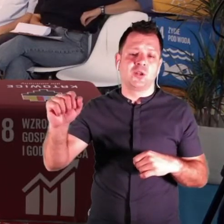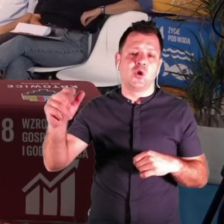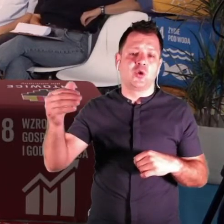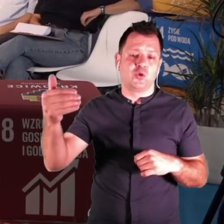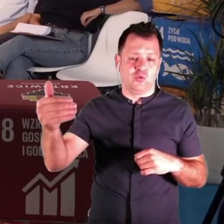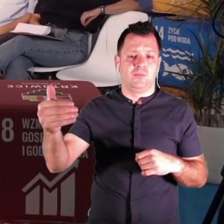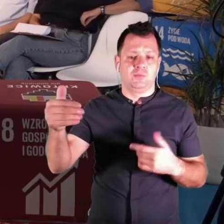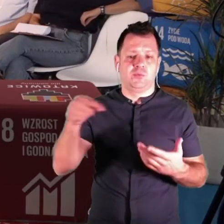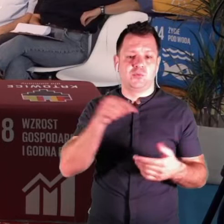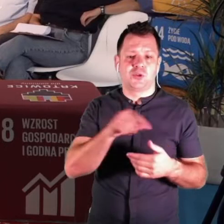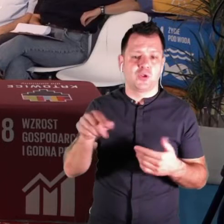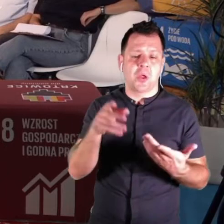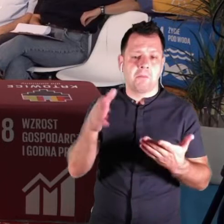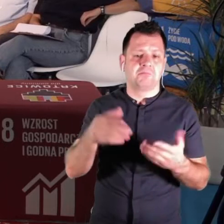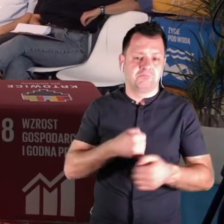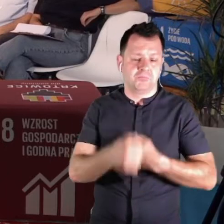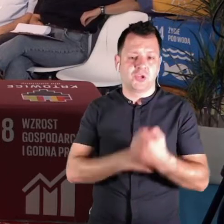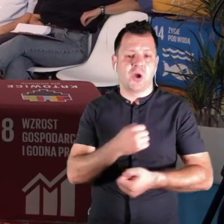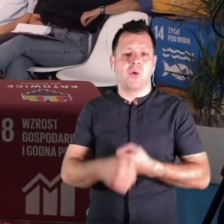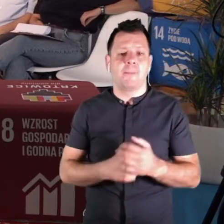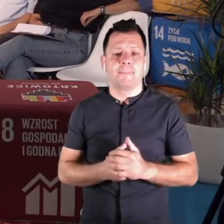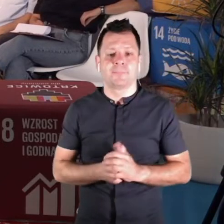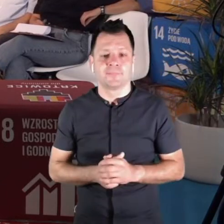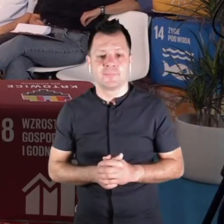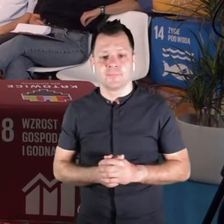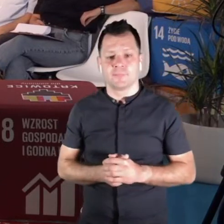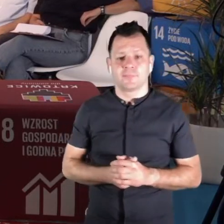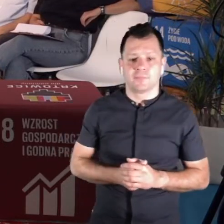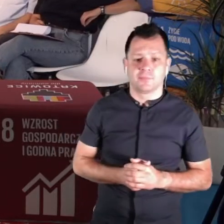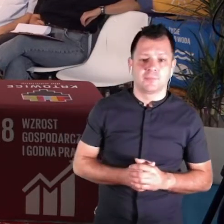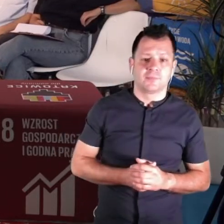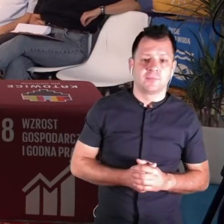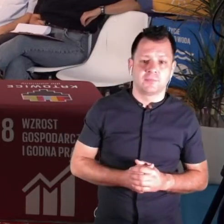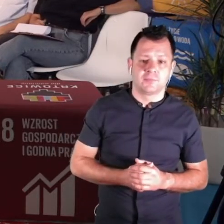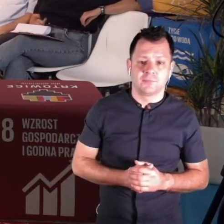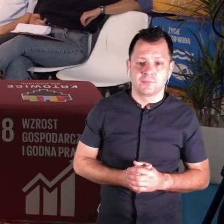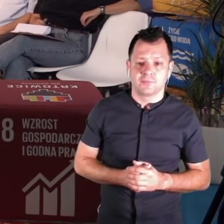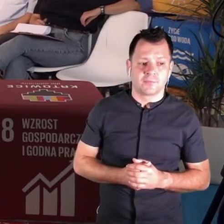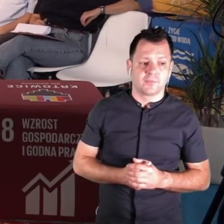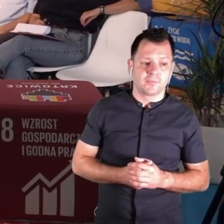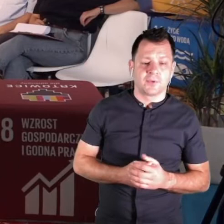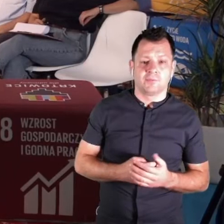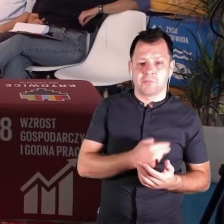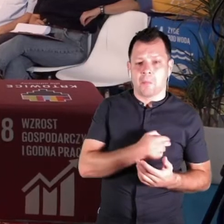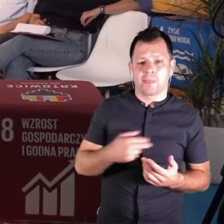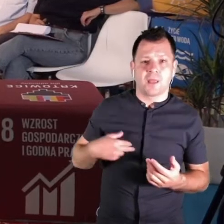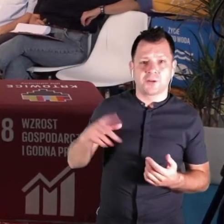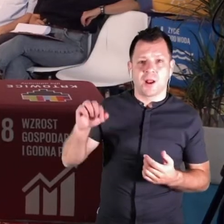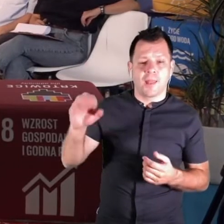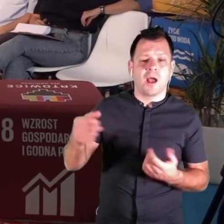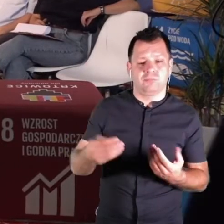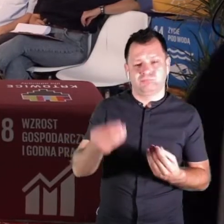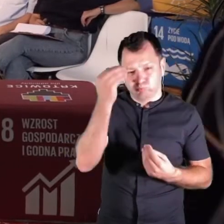So yes, our lab is more about service, and we are still learning. So if you have any good